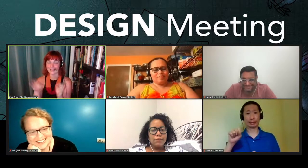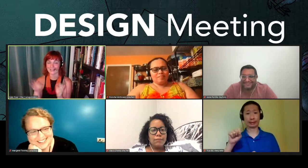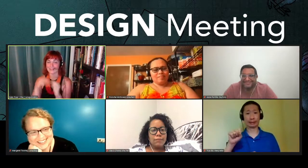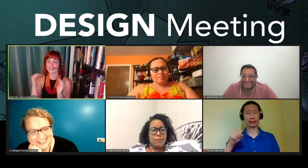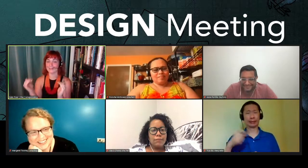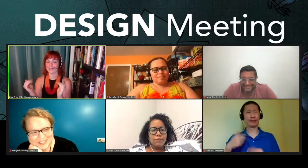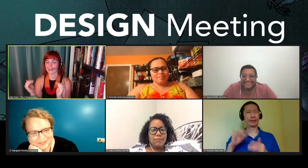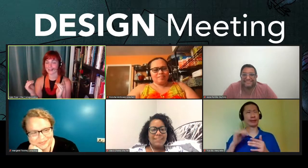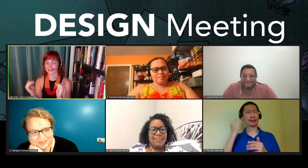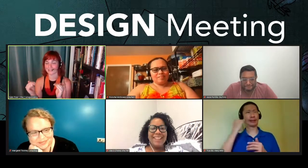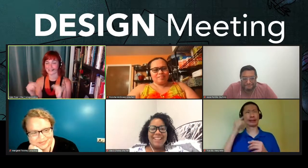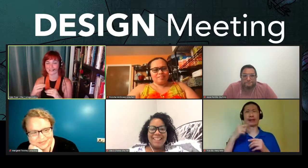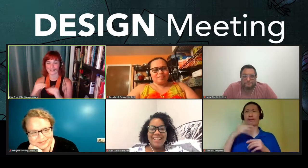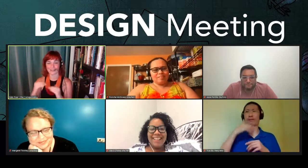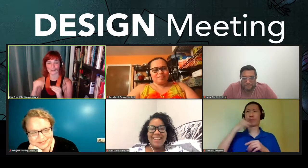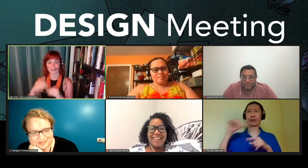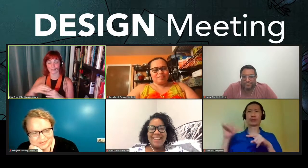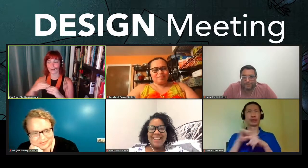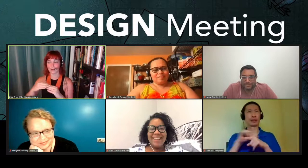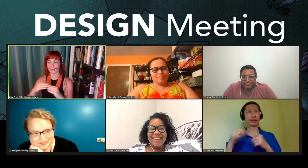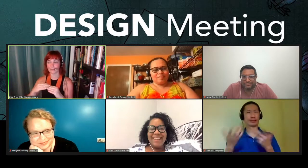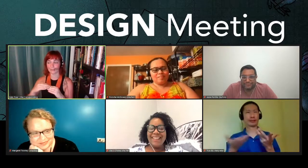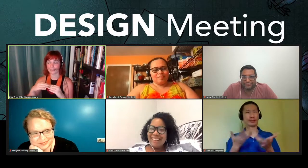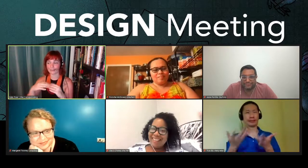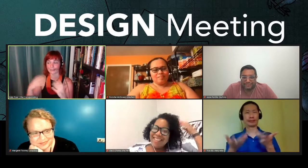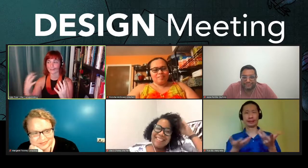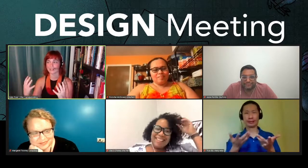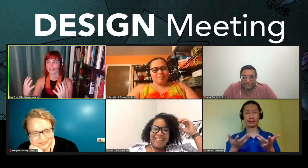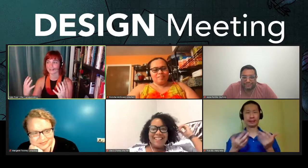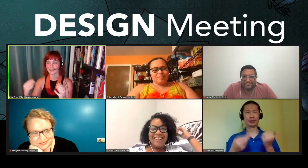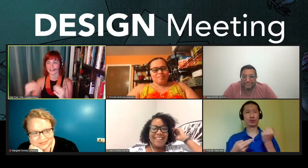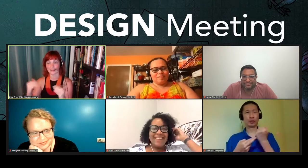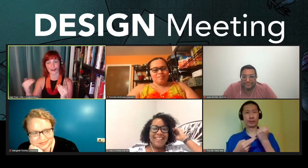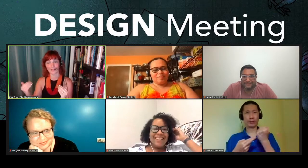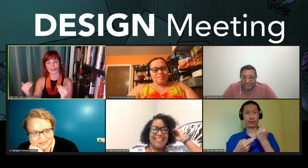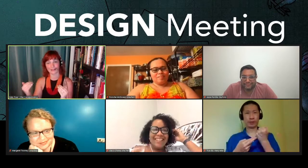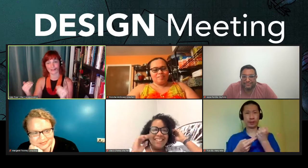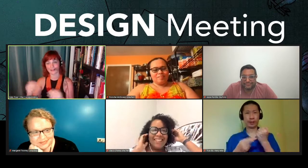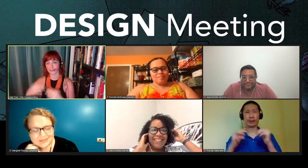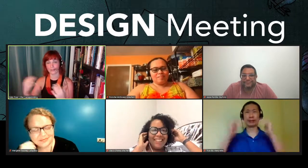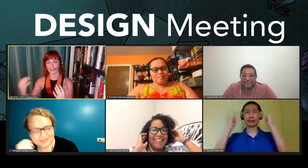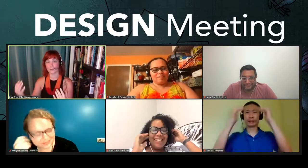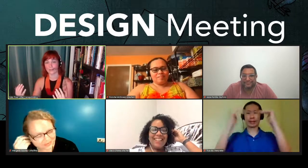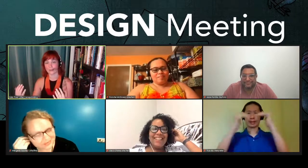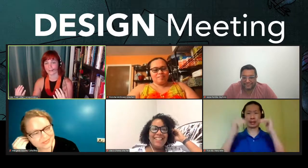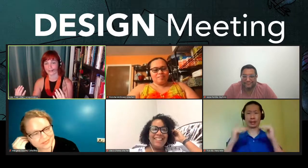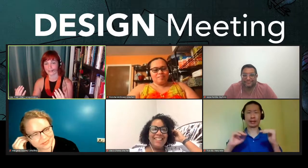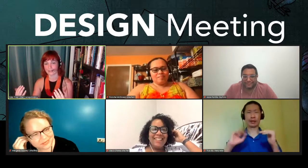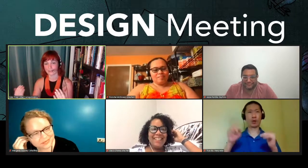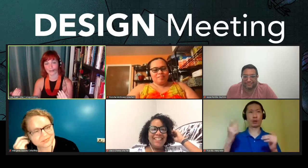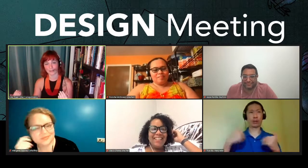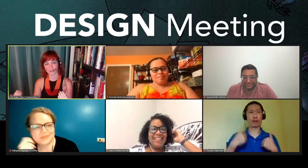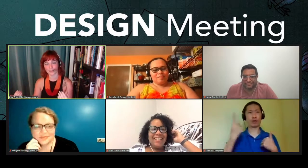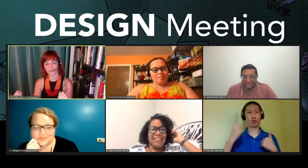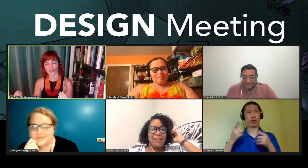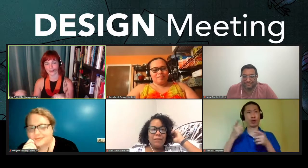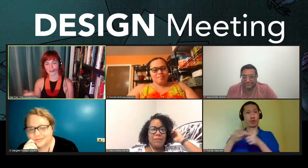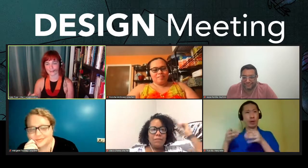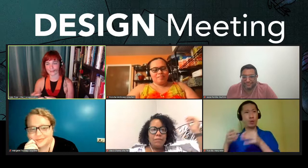this idea of best practice is like reinforcing this like hierarchy, like there is only one right way to do